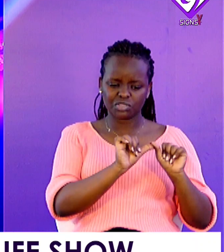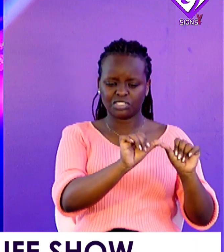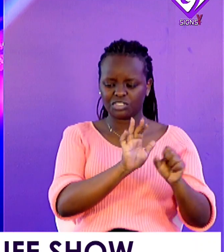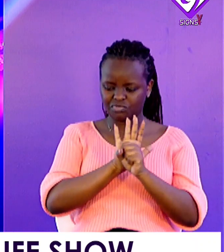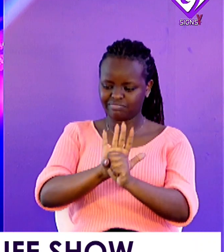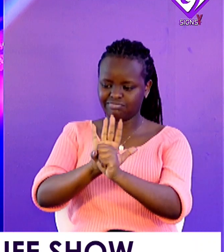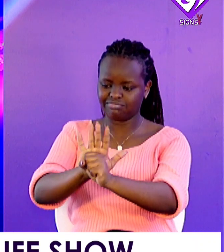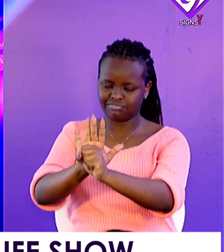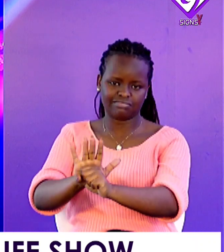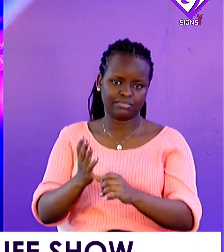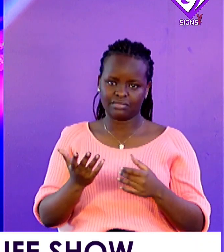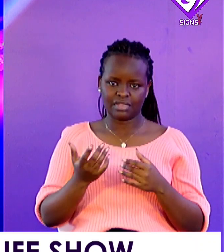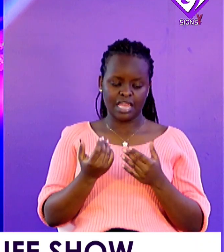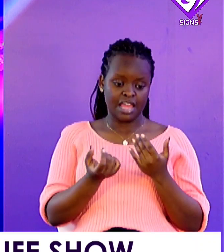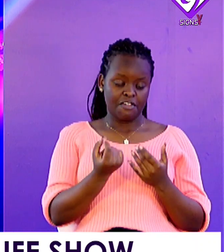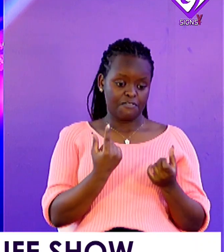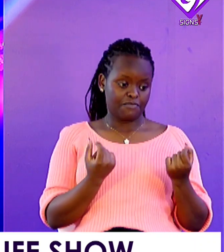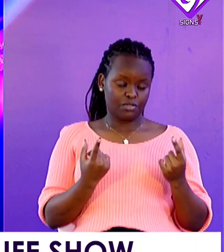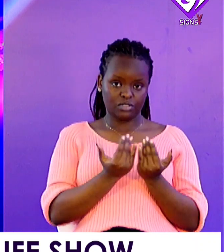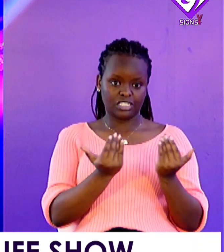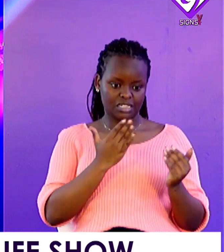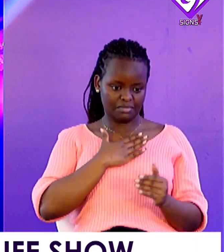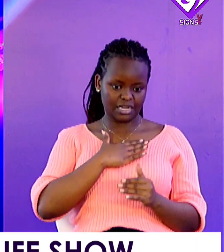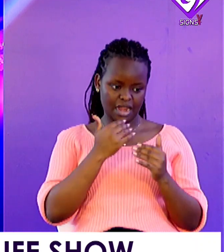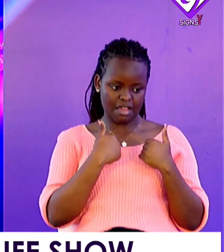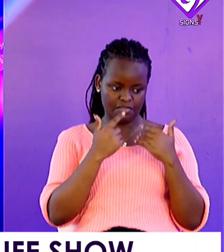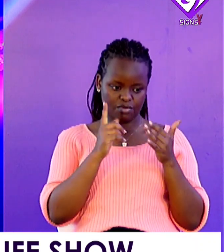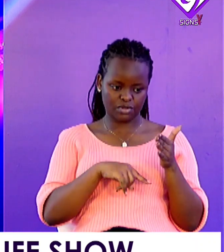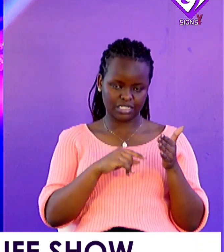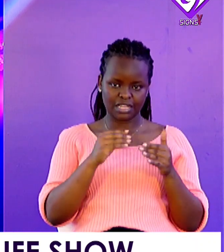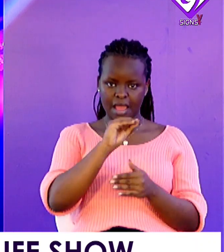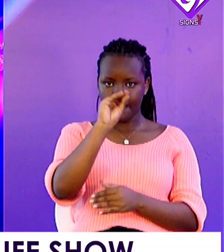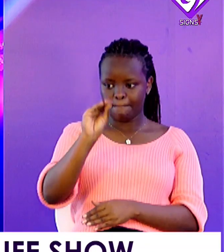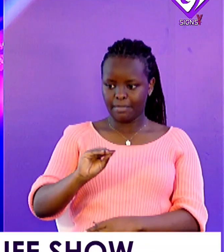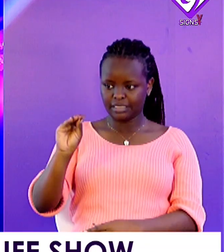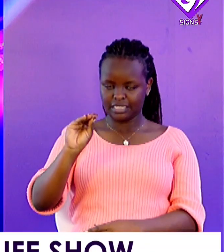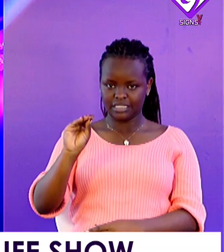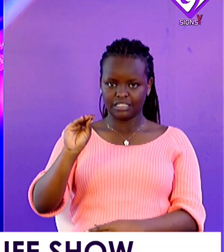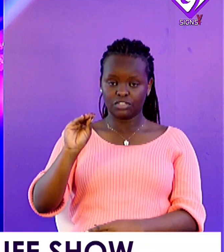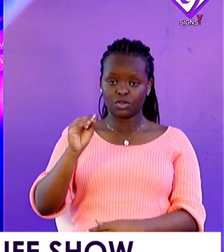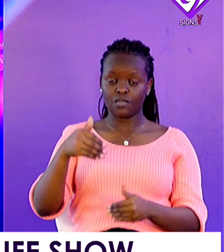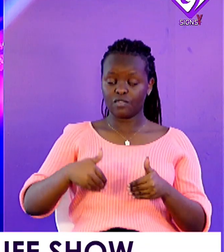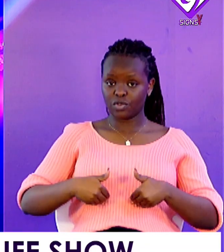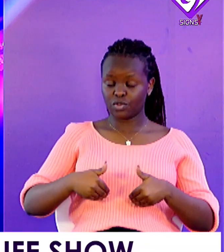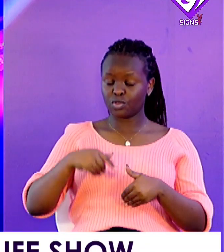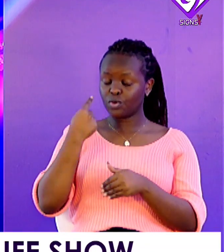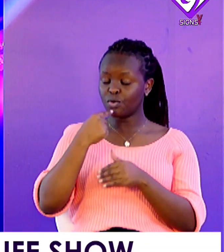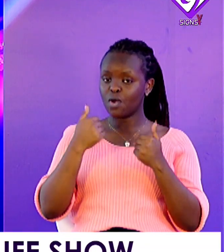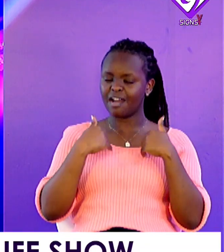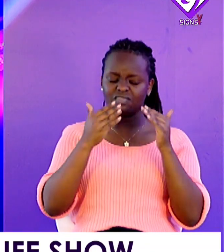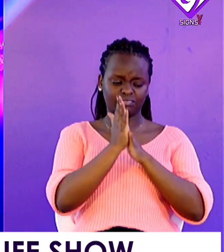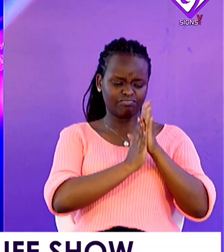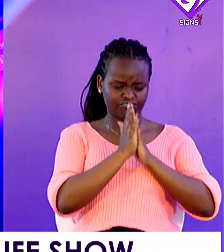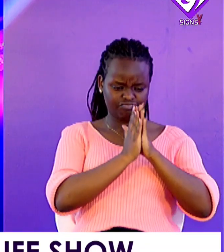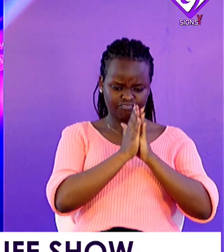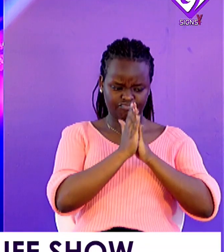Currently, according to my view, we have a percentage of youth who are passionate